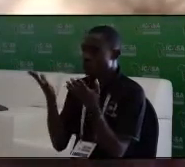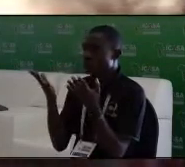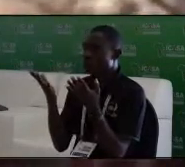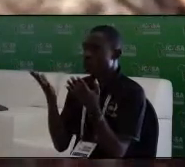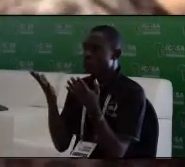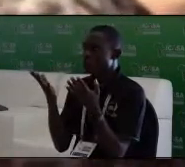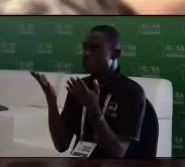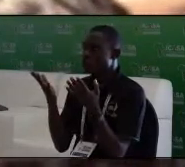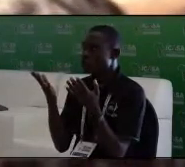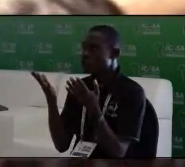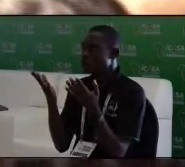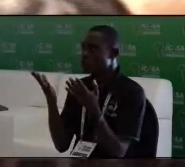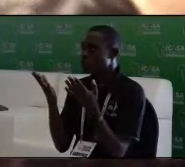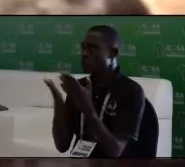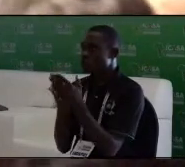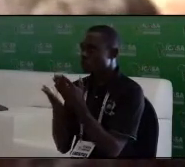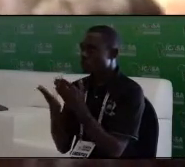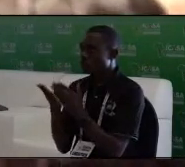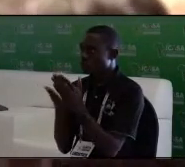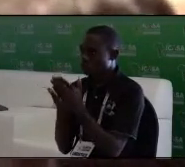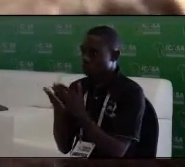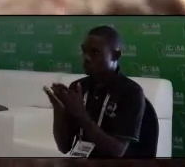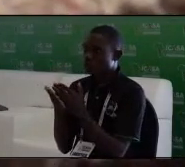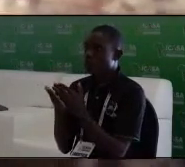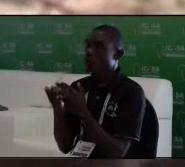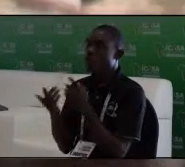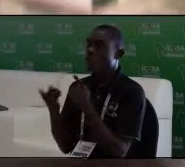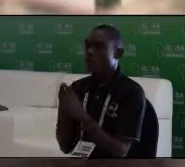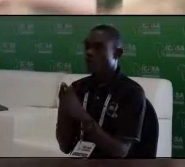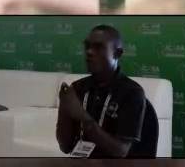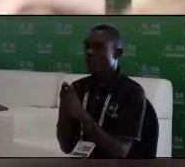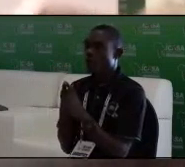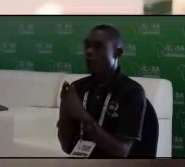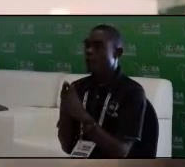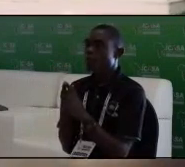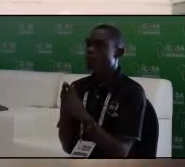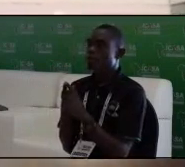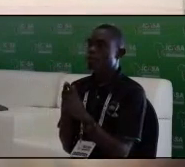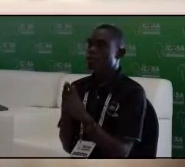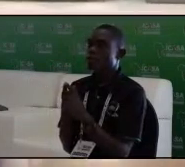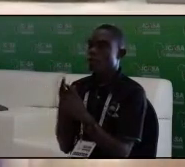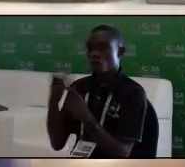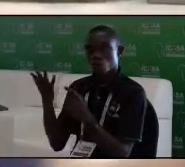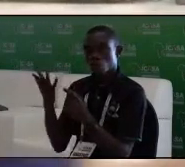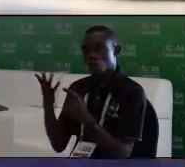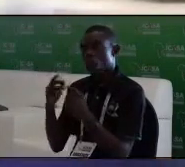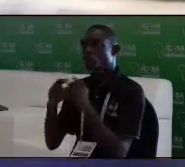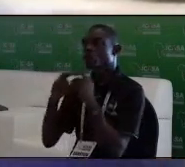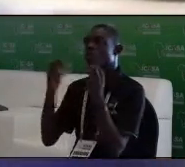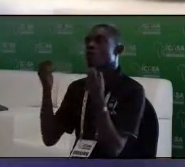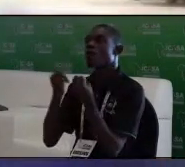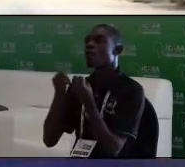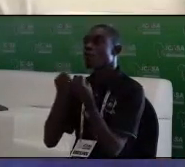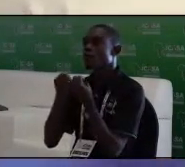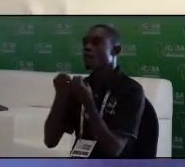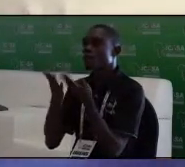WHO. And there was a price difference between the oral fluid tests and the blood-based products. And through the market intervention that